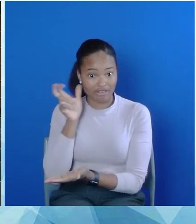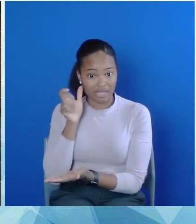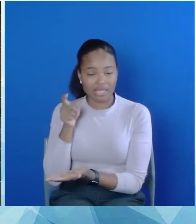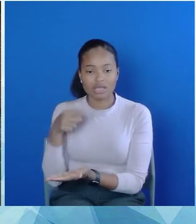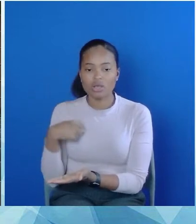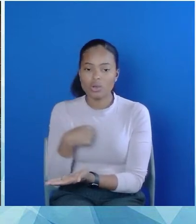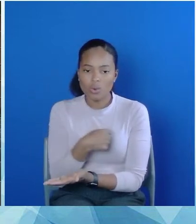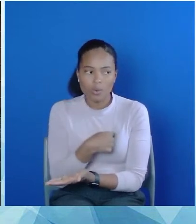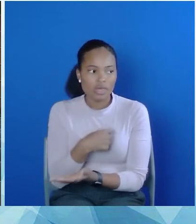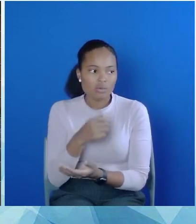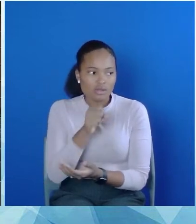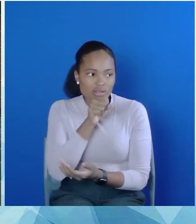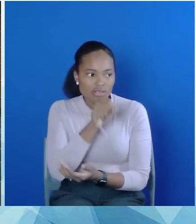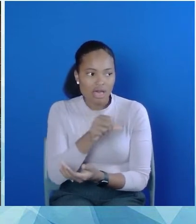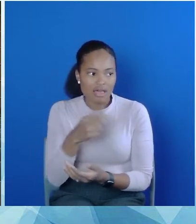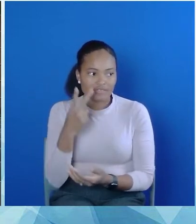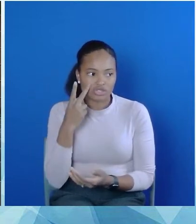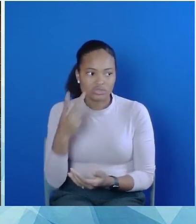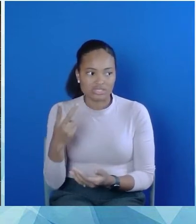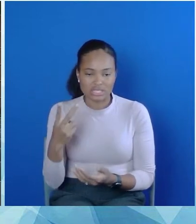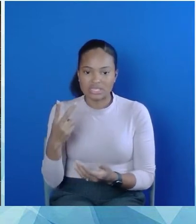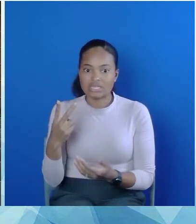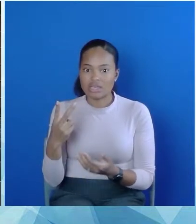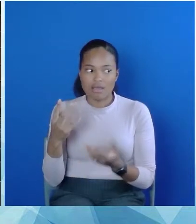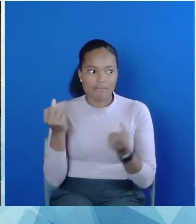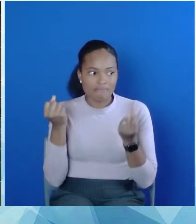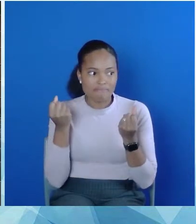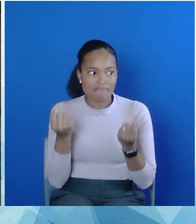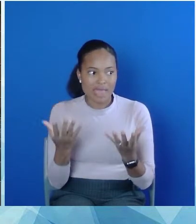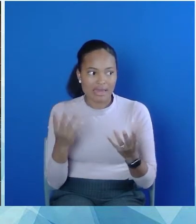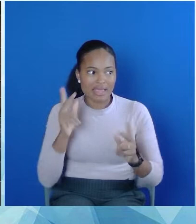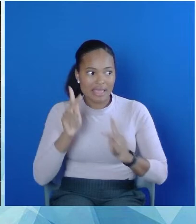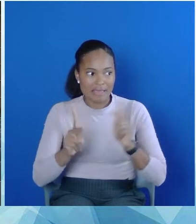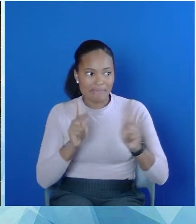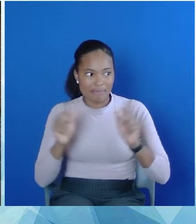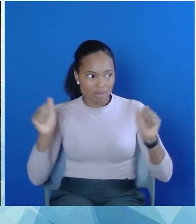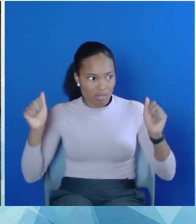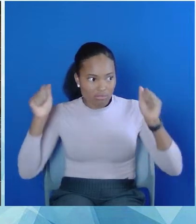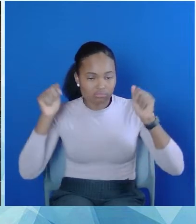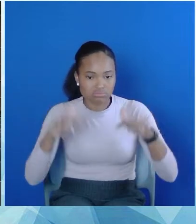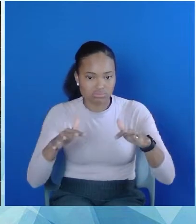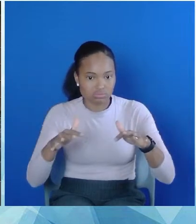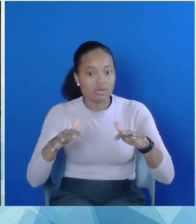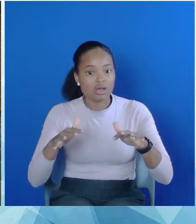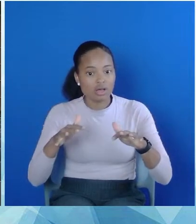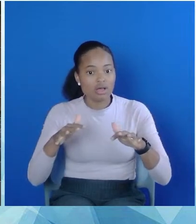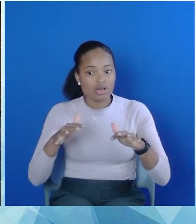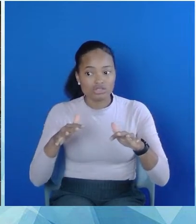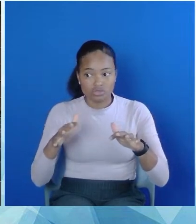a really robust turnout in favor of a clean bill,